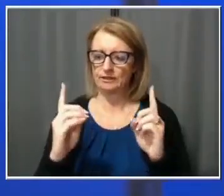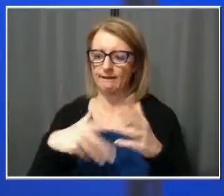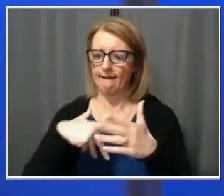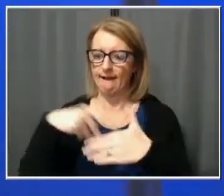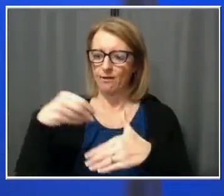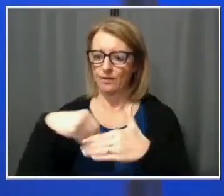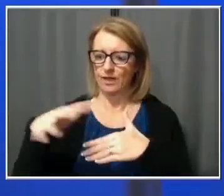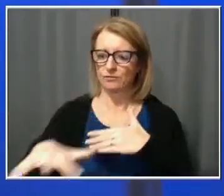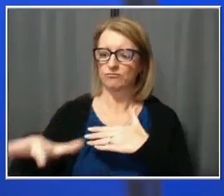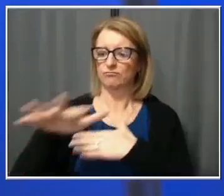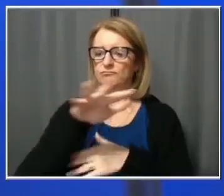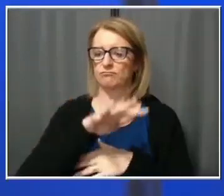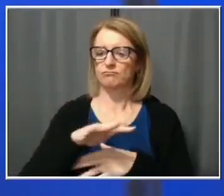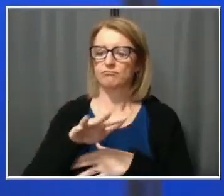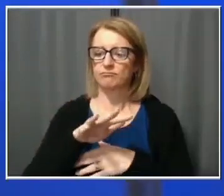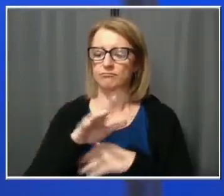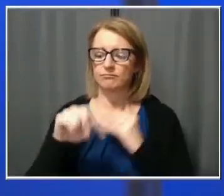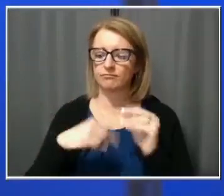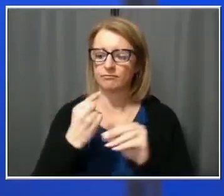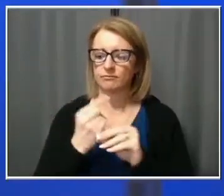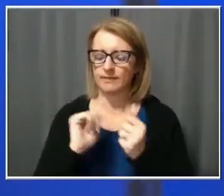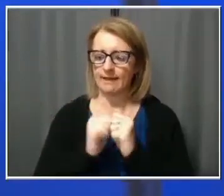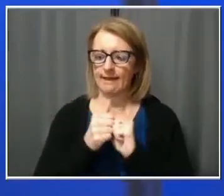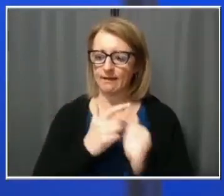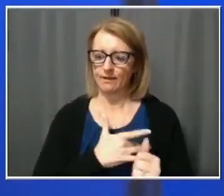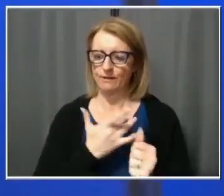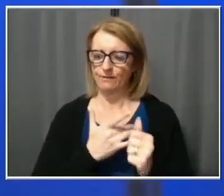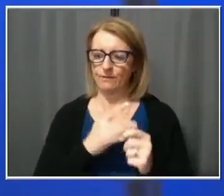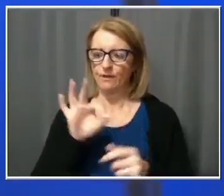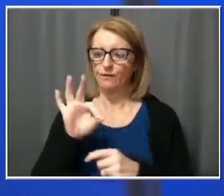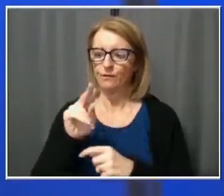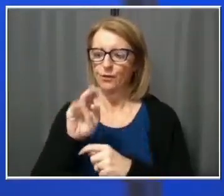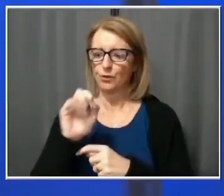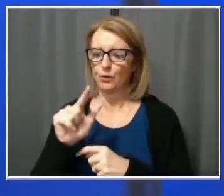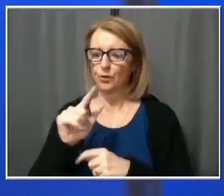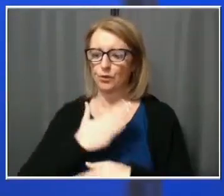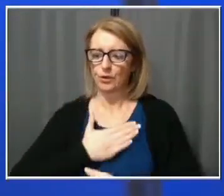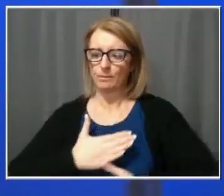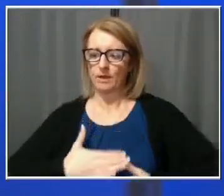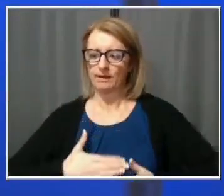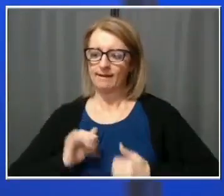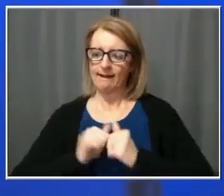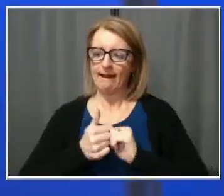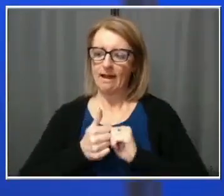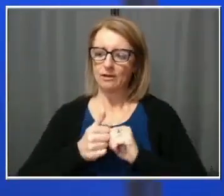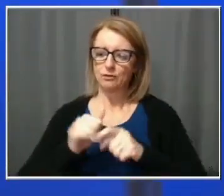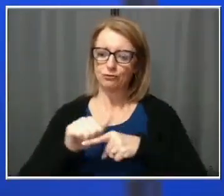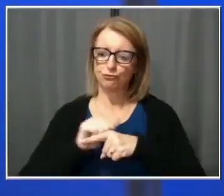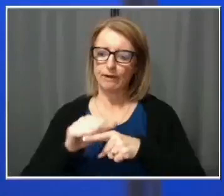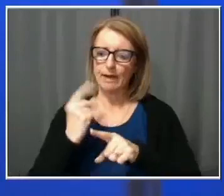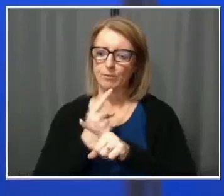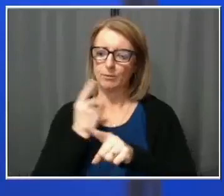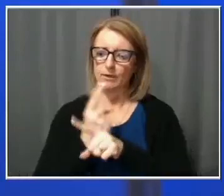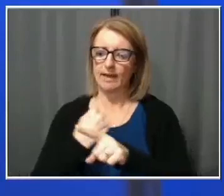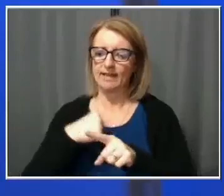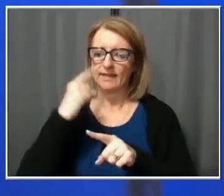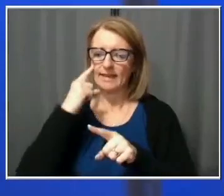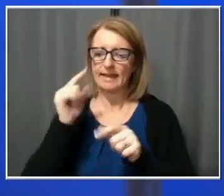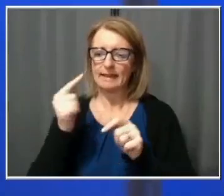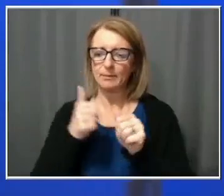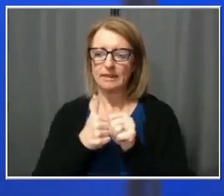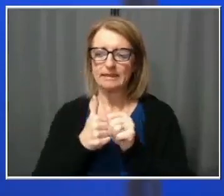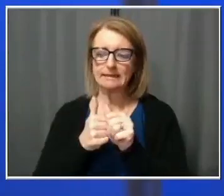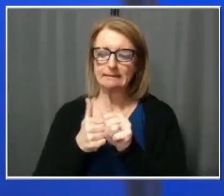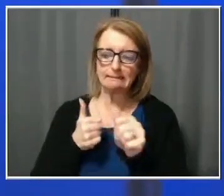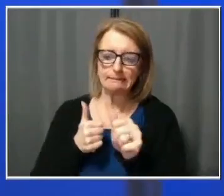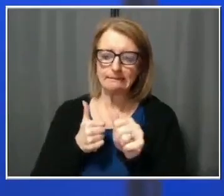about how to feel your body and like how to train properly. I still think we're a little bit of ways of where we need to be,